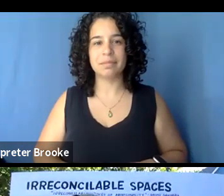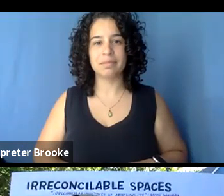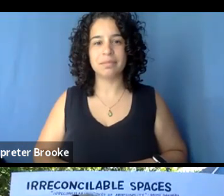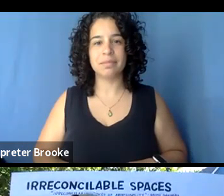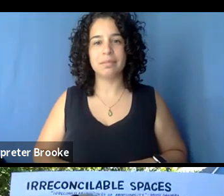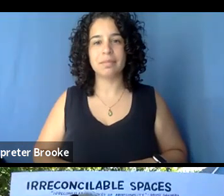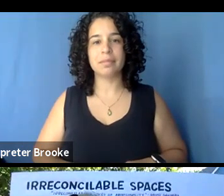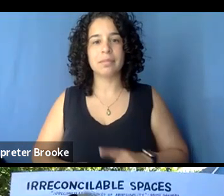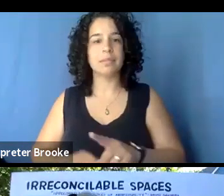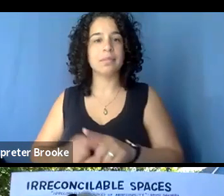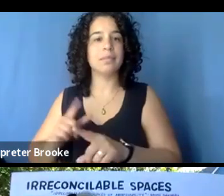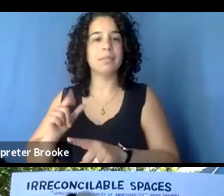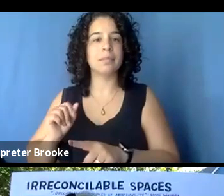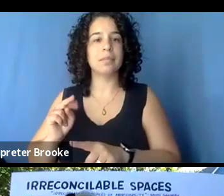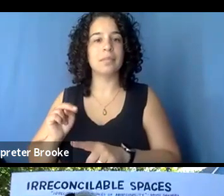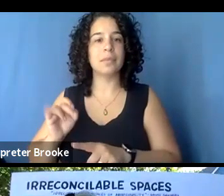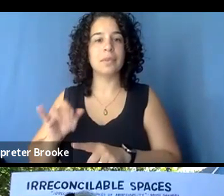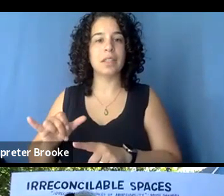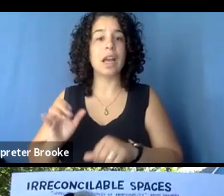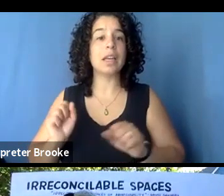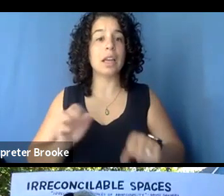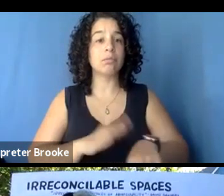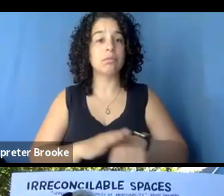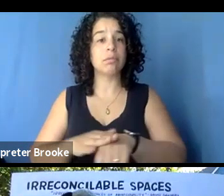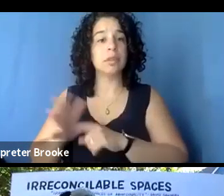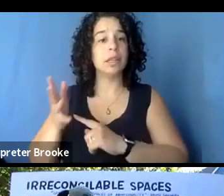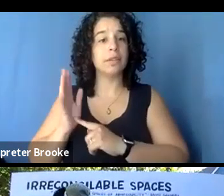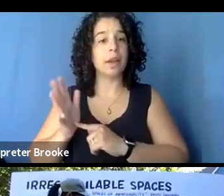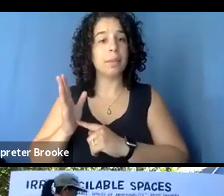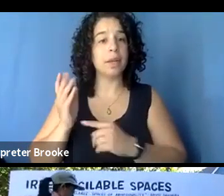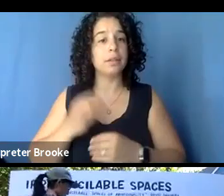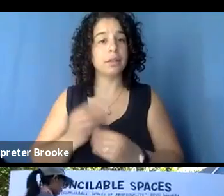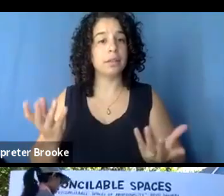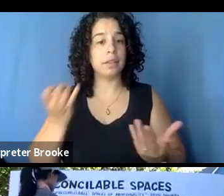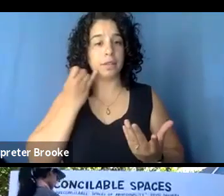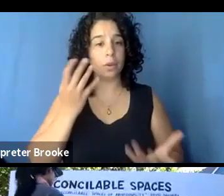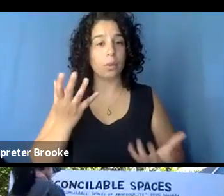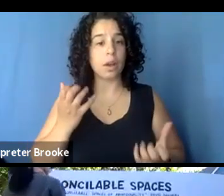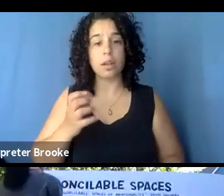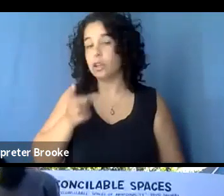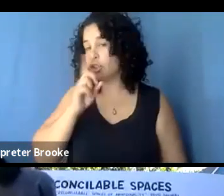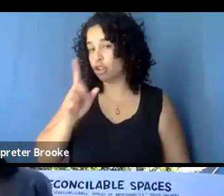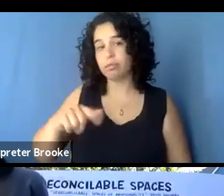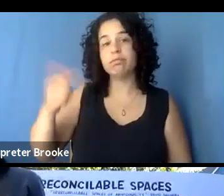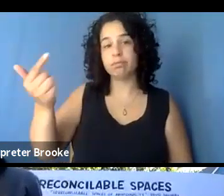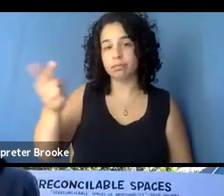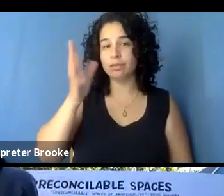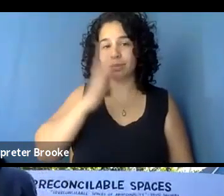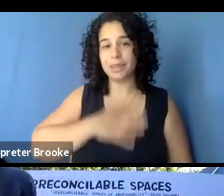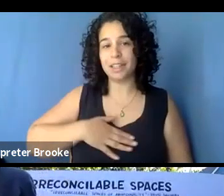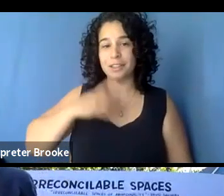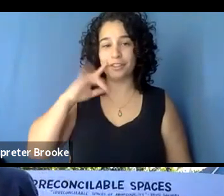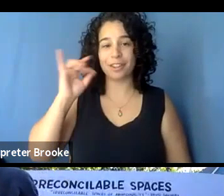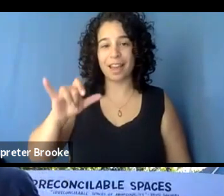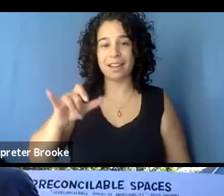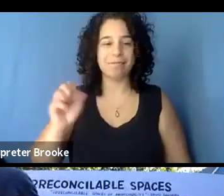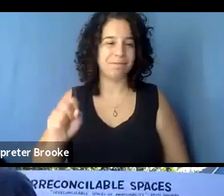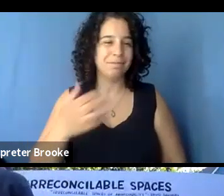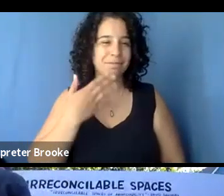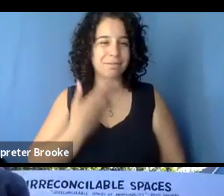On that note, I can keep the 5 minute time frame if that works for you. That's fabulous. Yes, thank